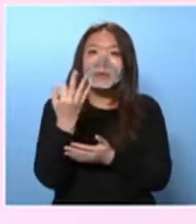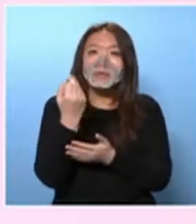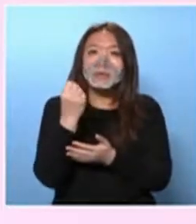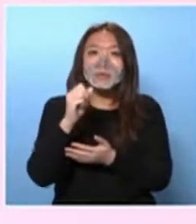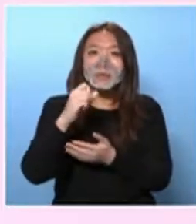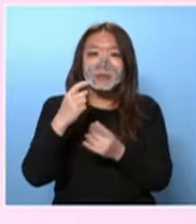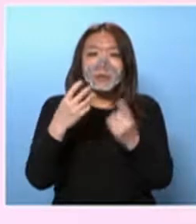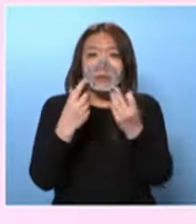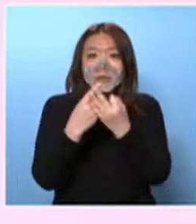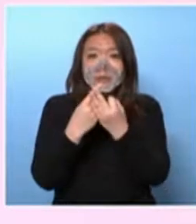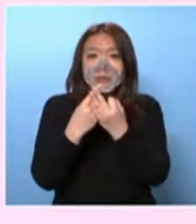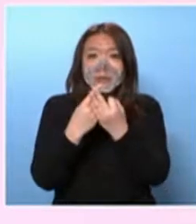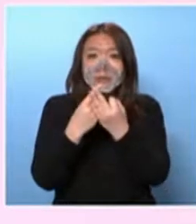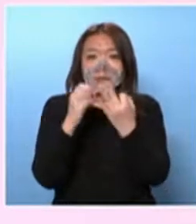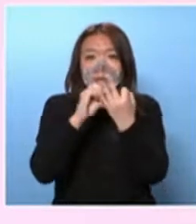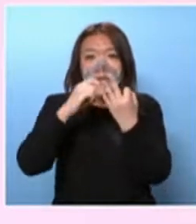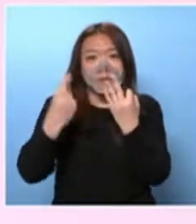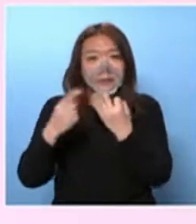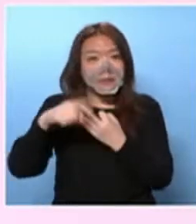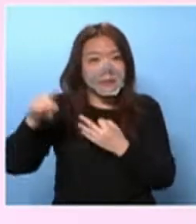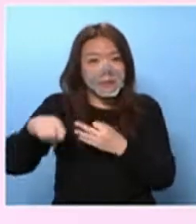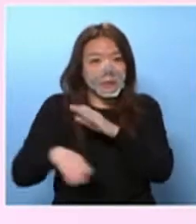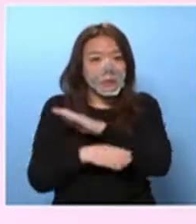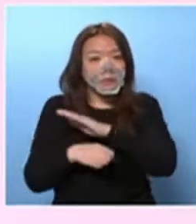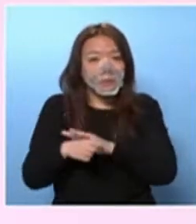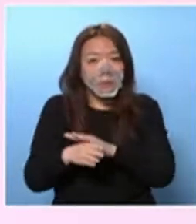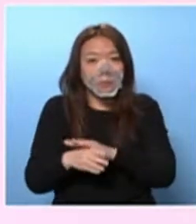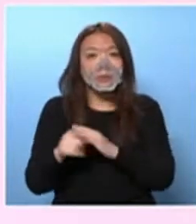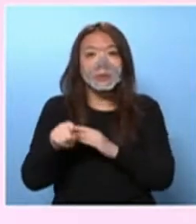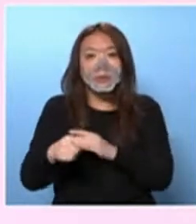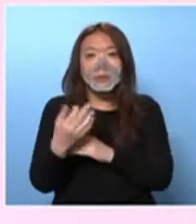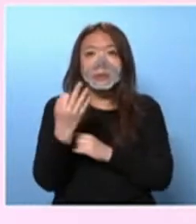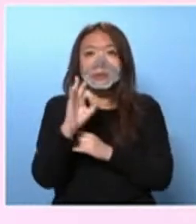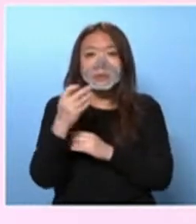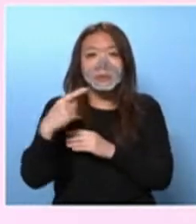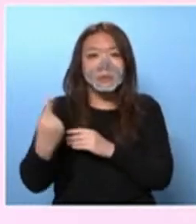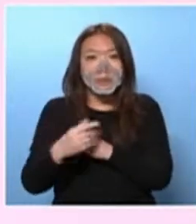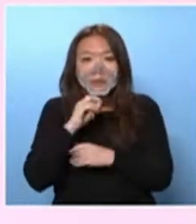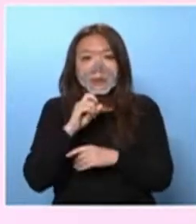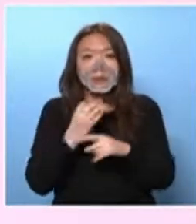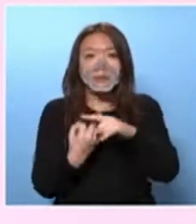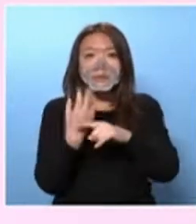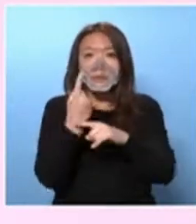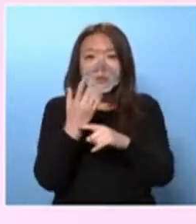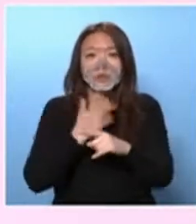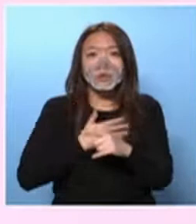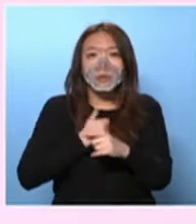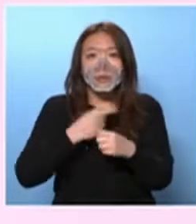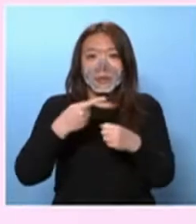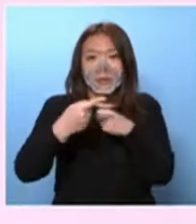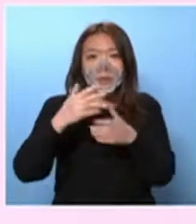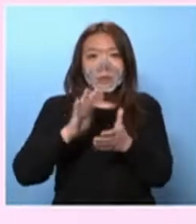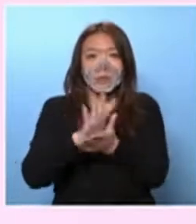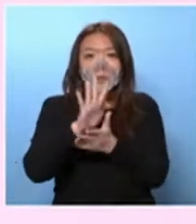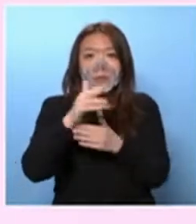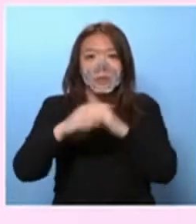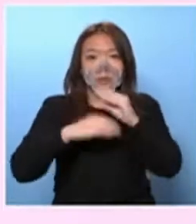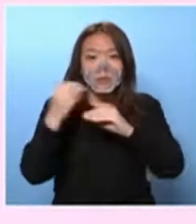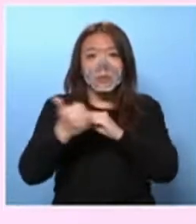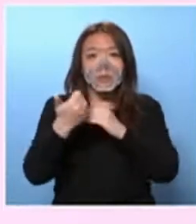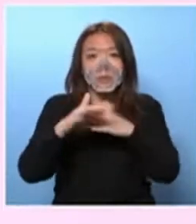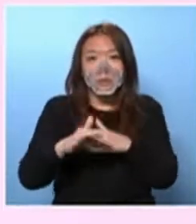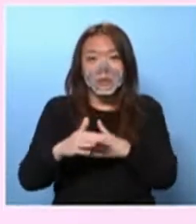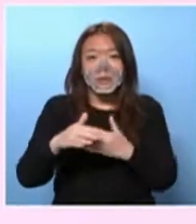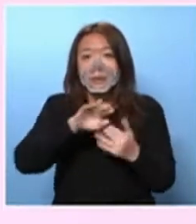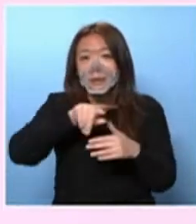for about 301,000 public housing units in the next 10 years. Of these 330,000 units, about one-third are scheduled for completion in